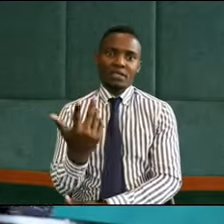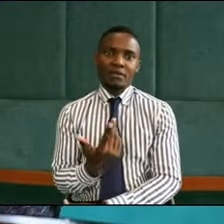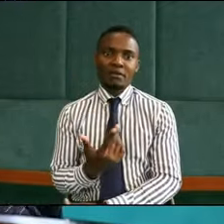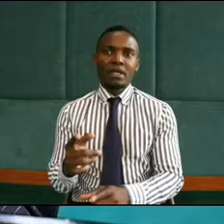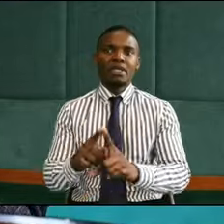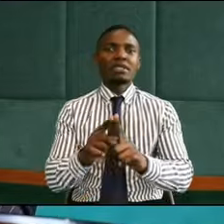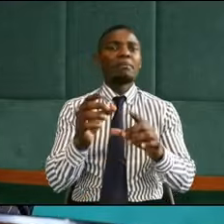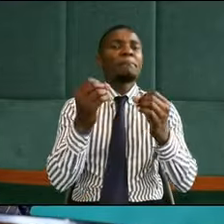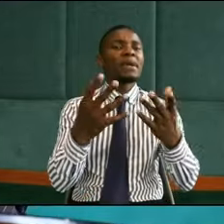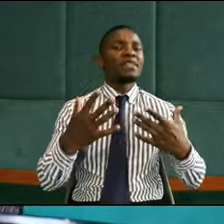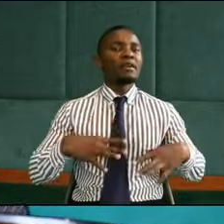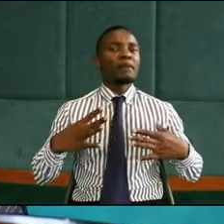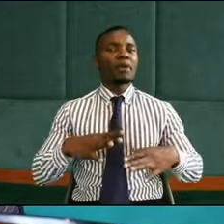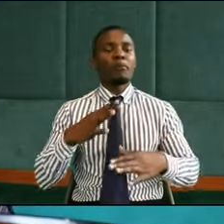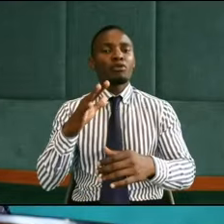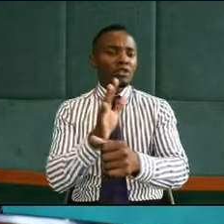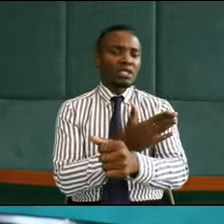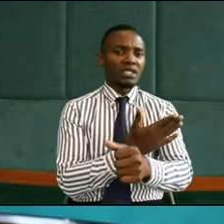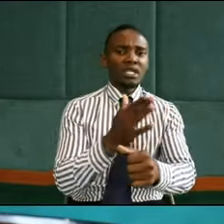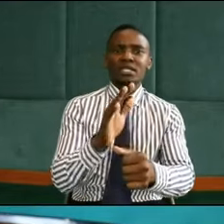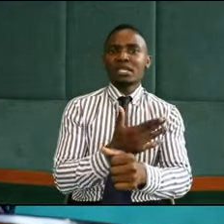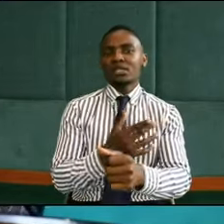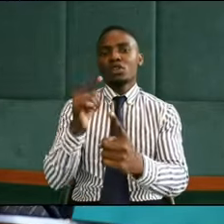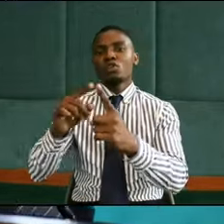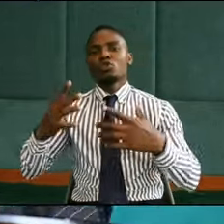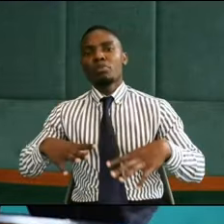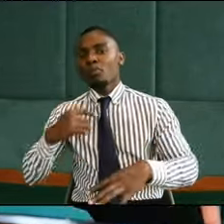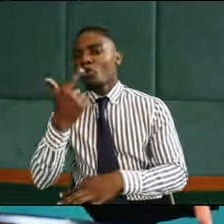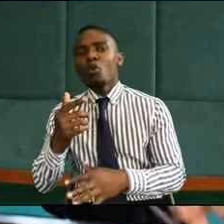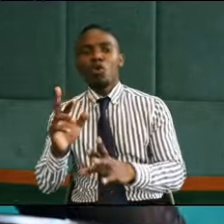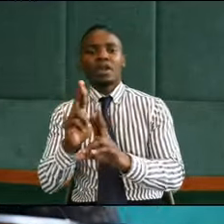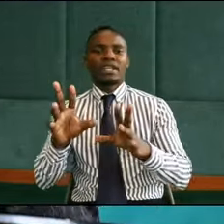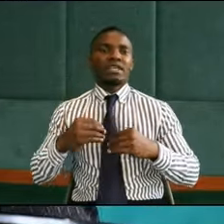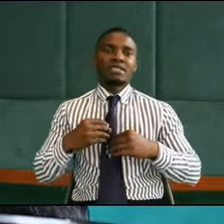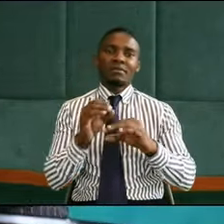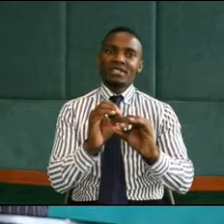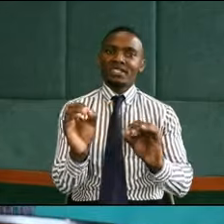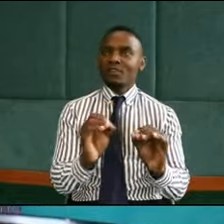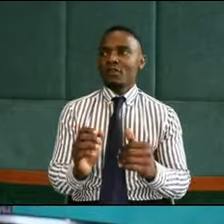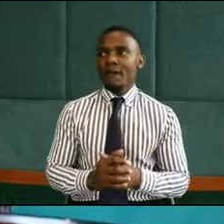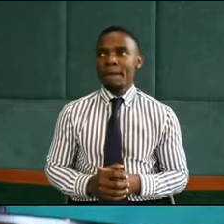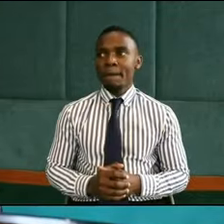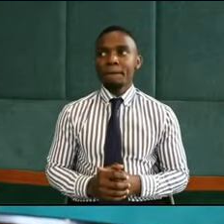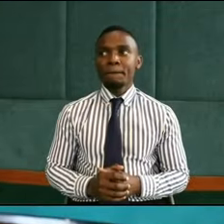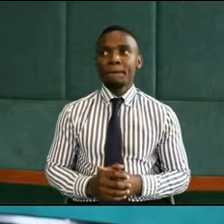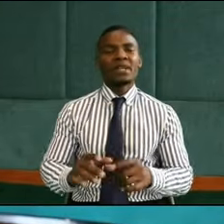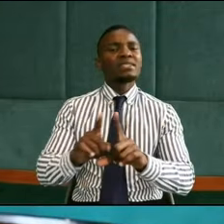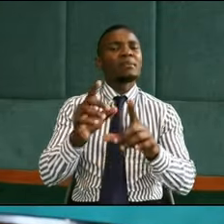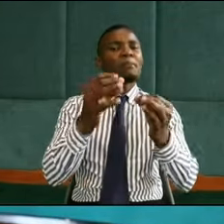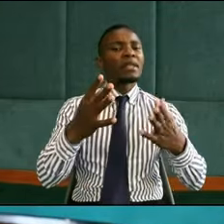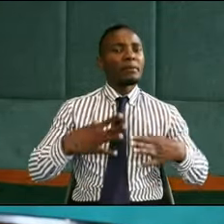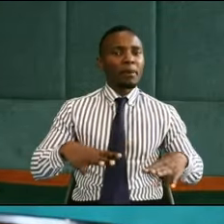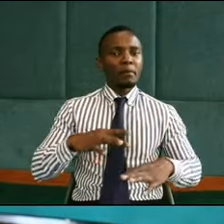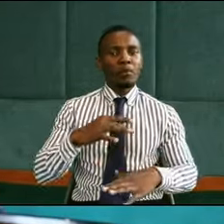Many sing to them who hear not the songs they are singing. And many build houses for them that are fallen